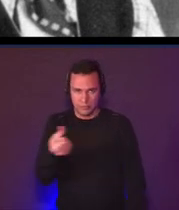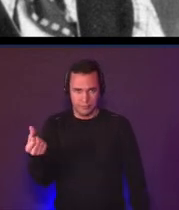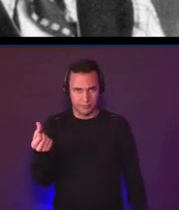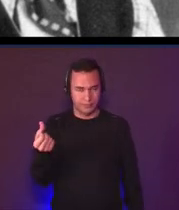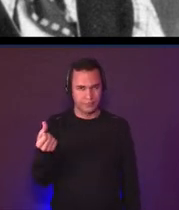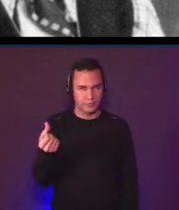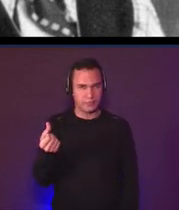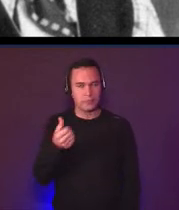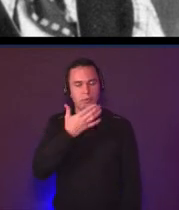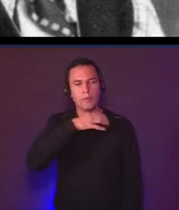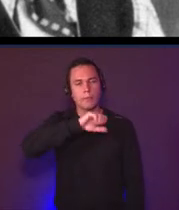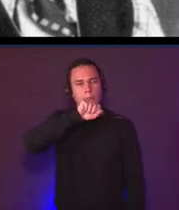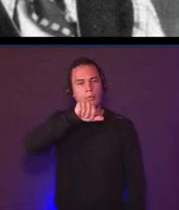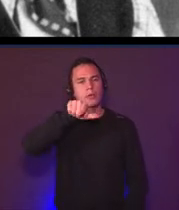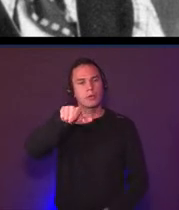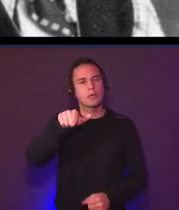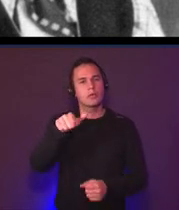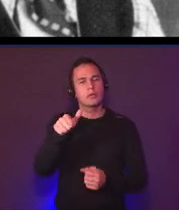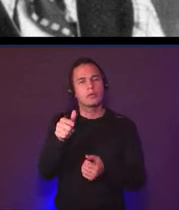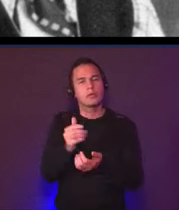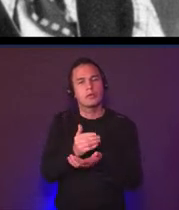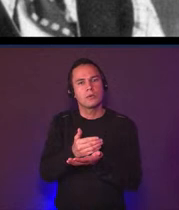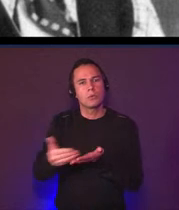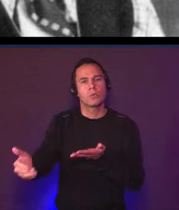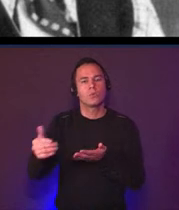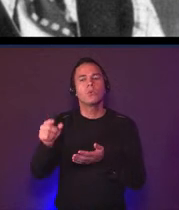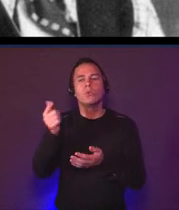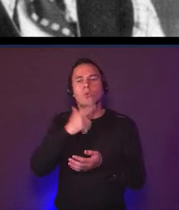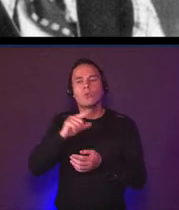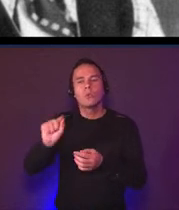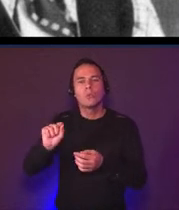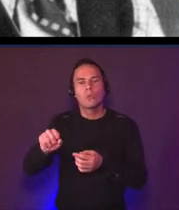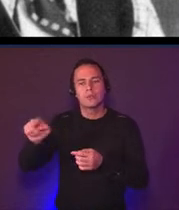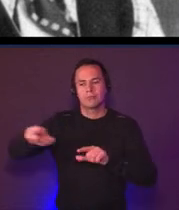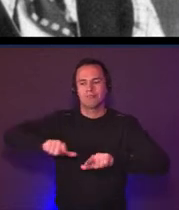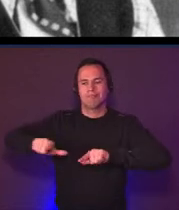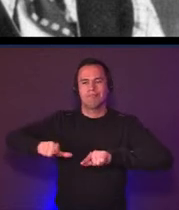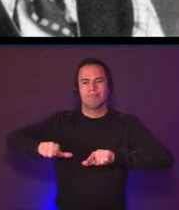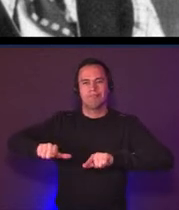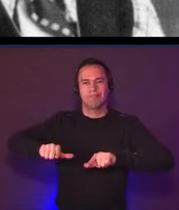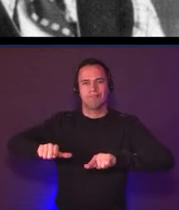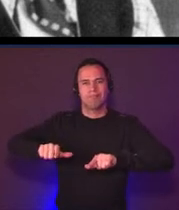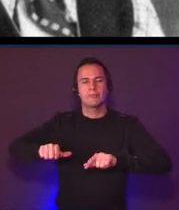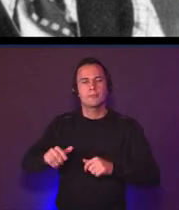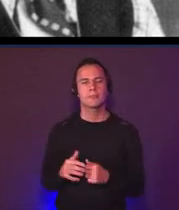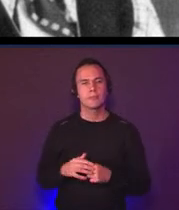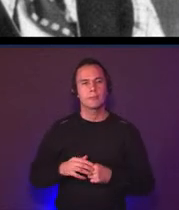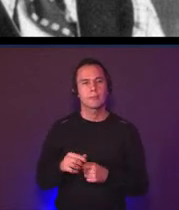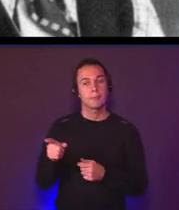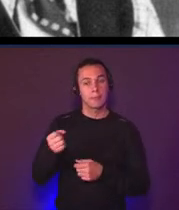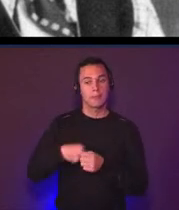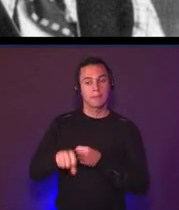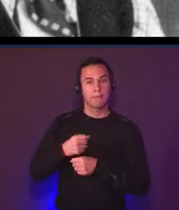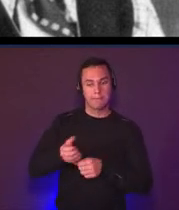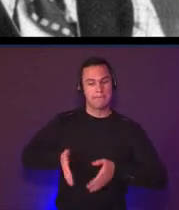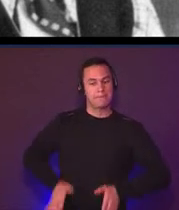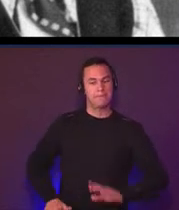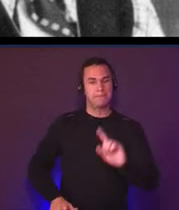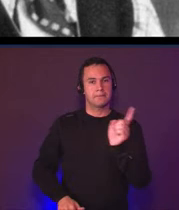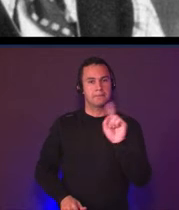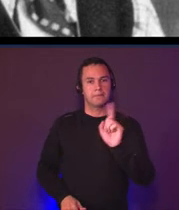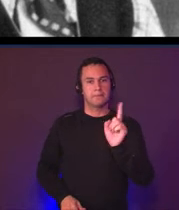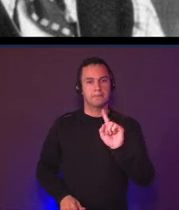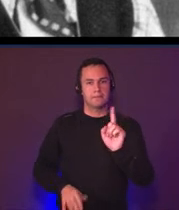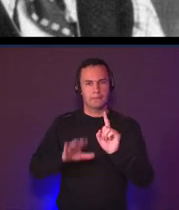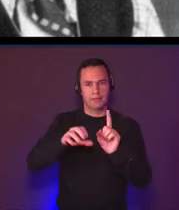Fellowship to begin his really important work and kickstart his career, was not only the year that I was born, but it was also a year